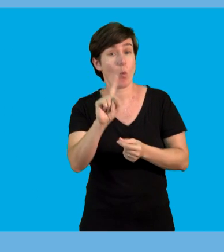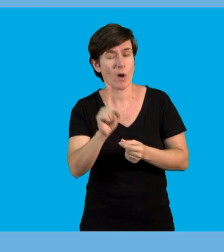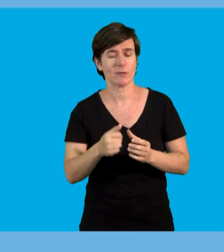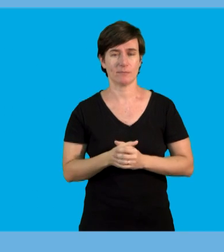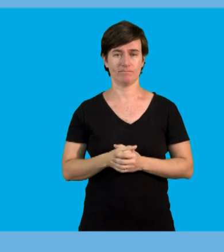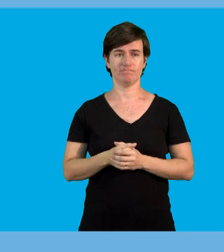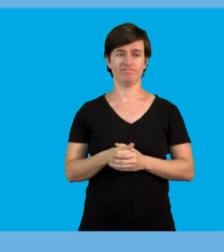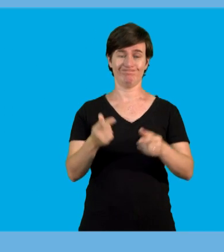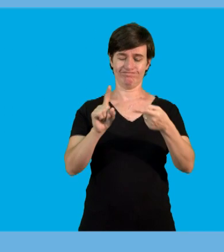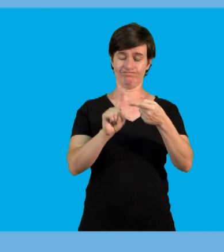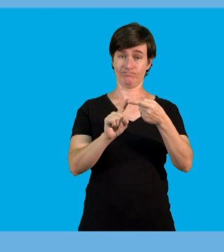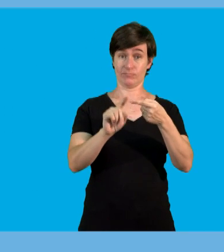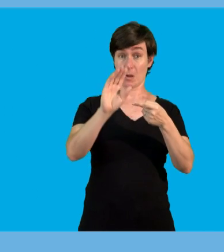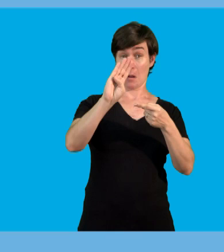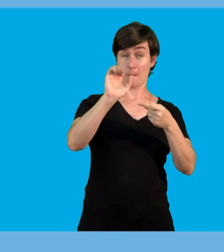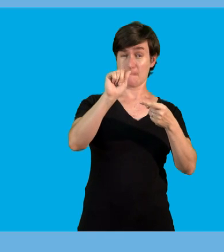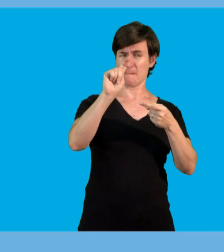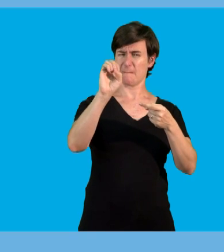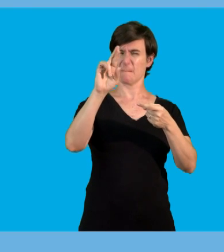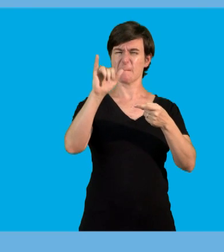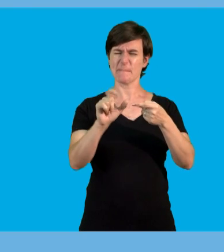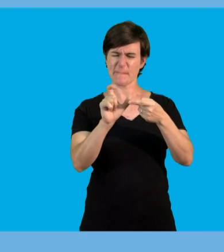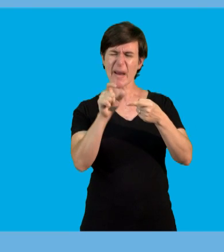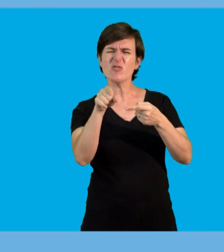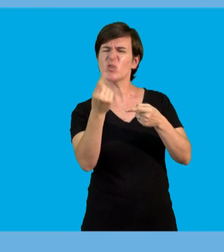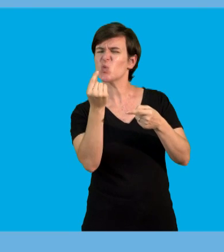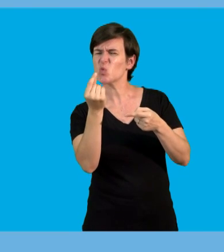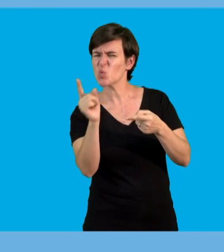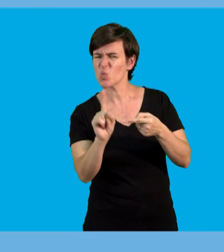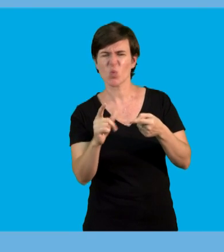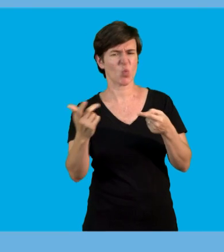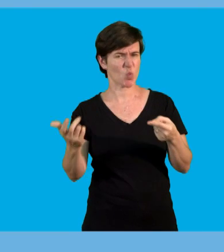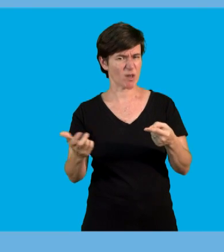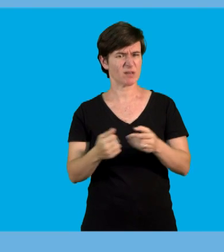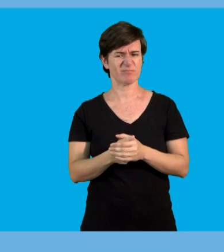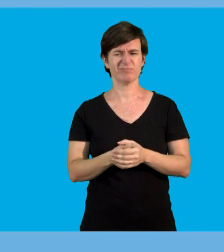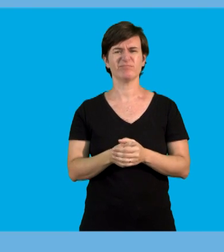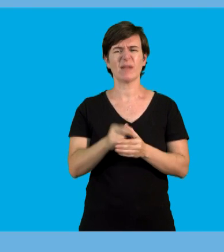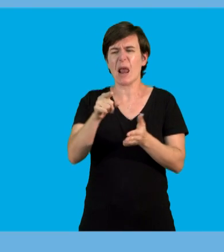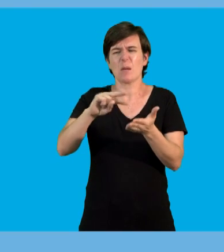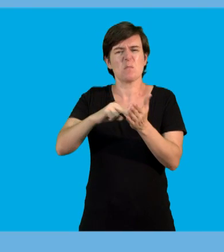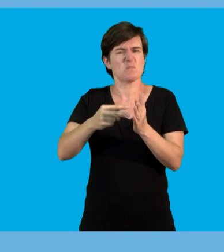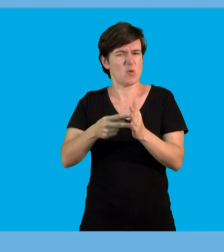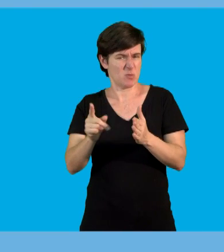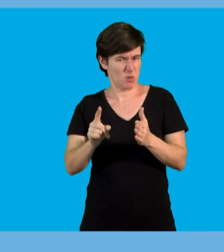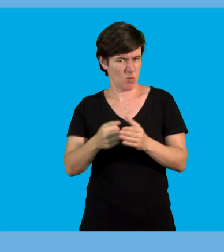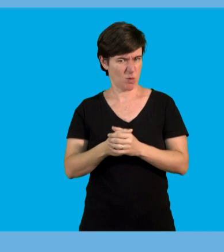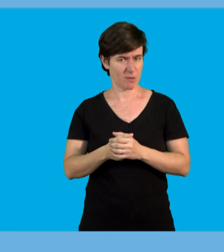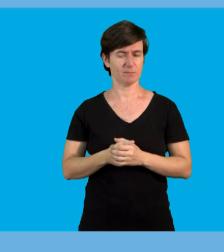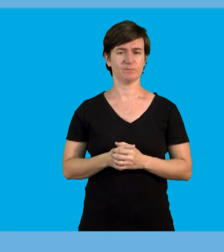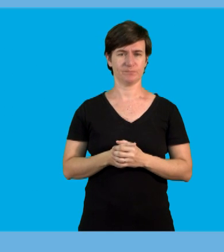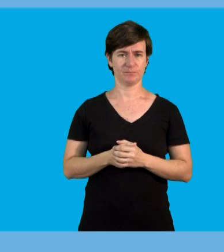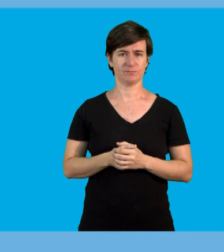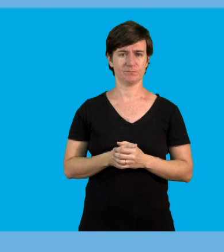first component that we have is a battery. So we need to now answer this question by giving the function of a battery in